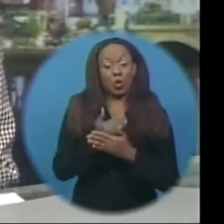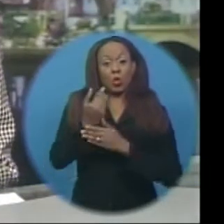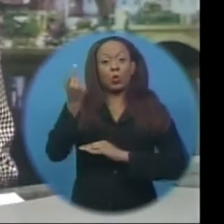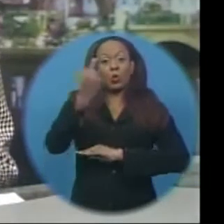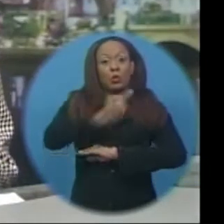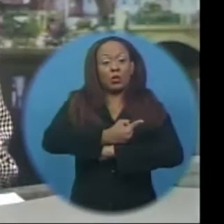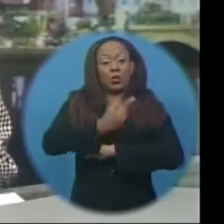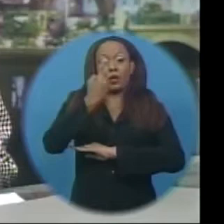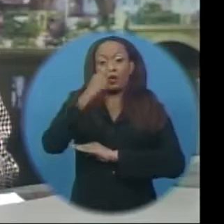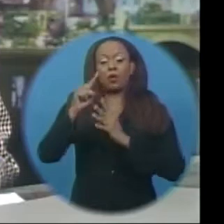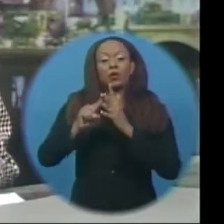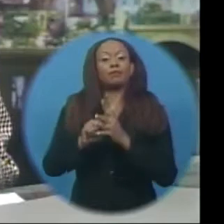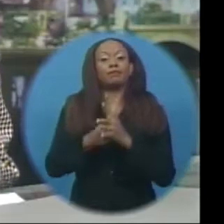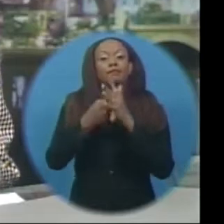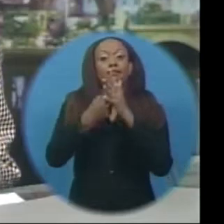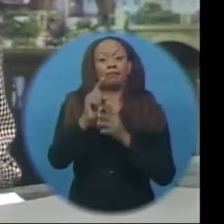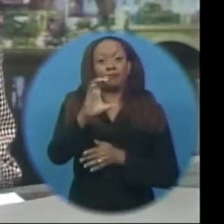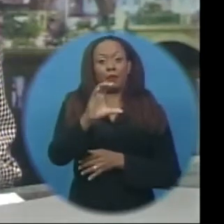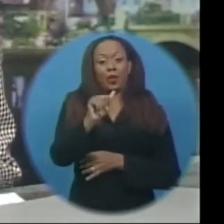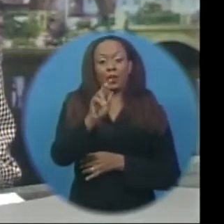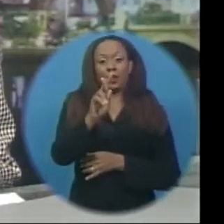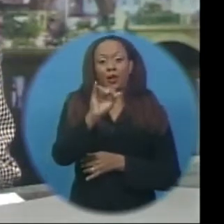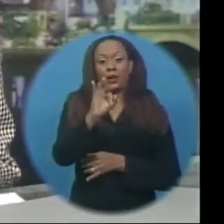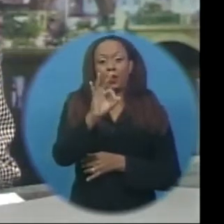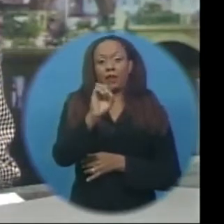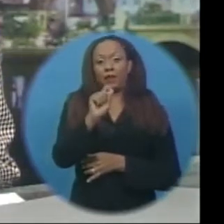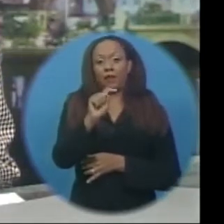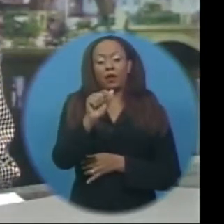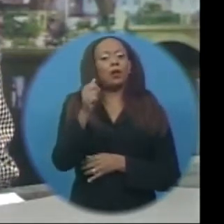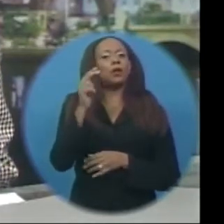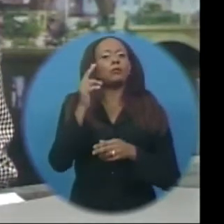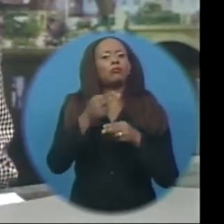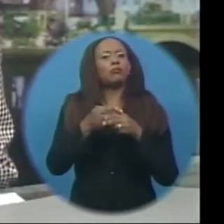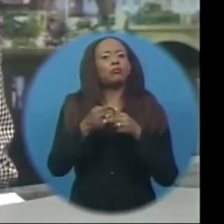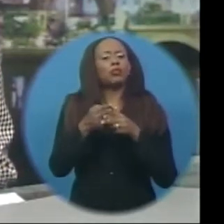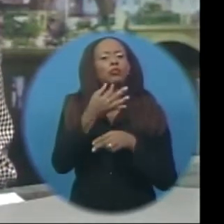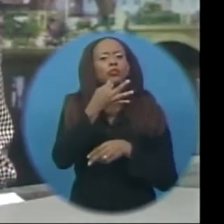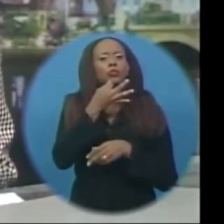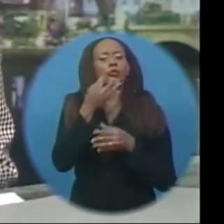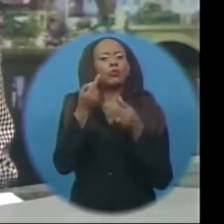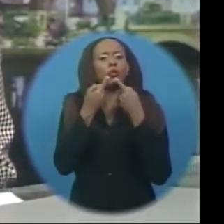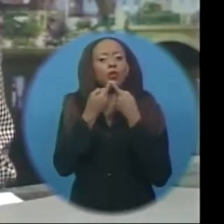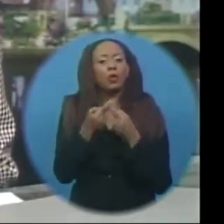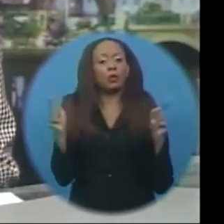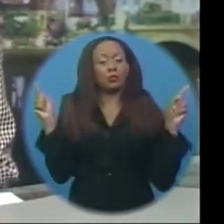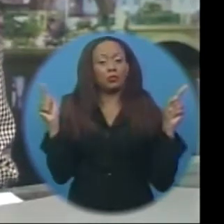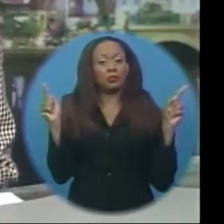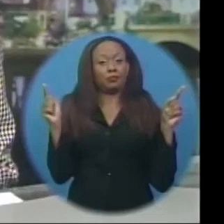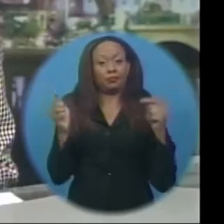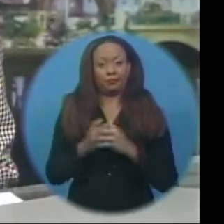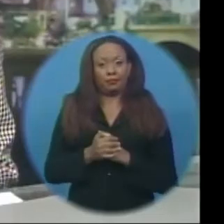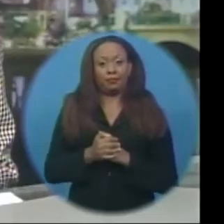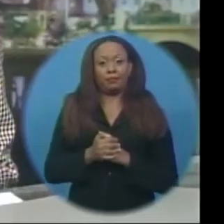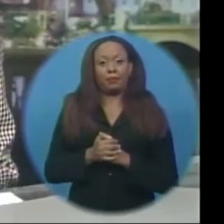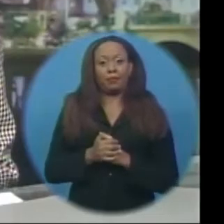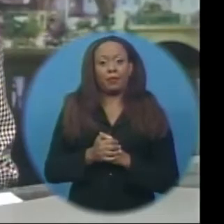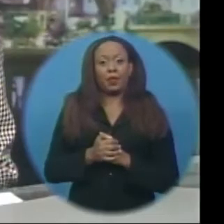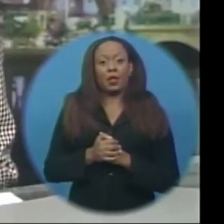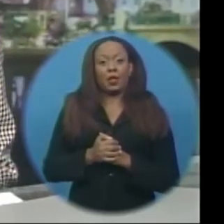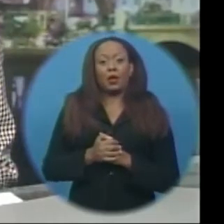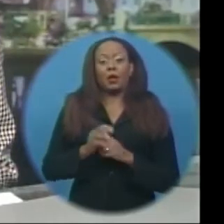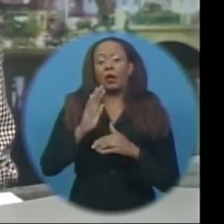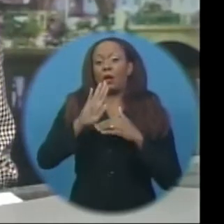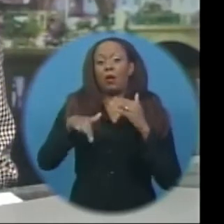And as you heard, a new date for the ceremony will be announced as soon as possible. The minister confirms the remainder of the